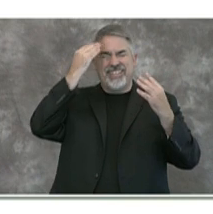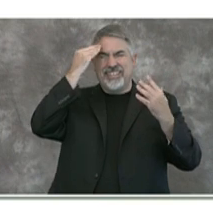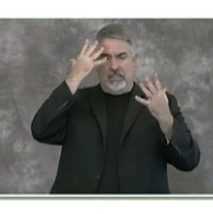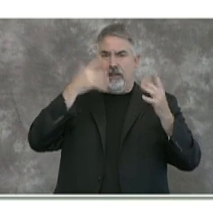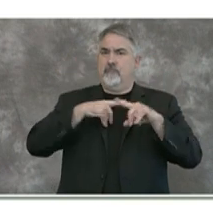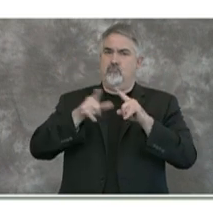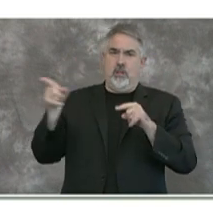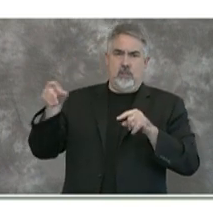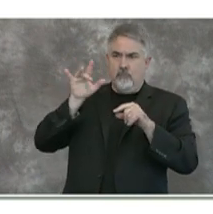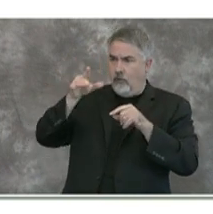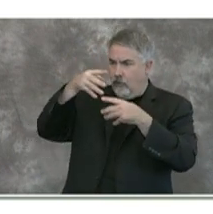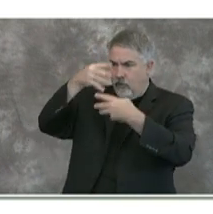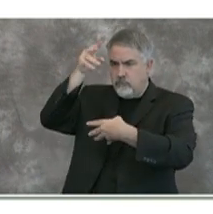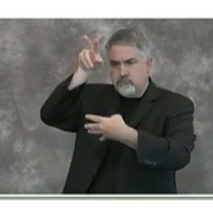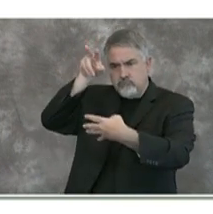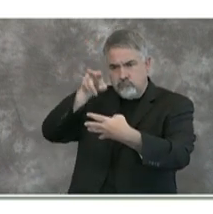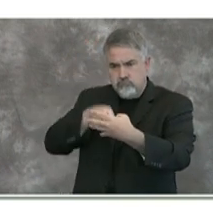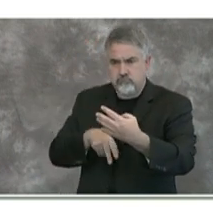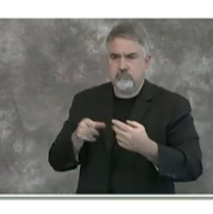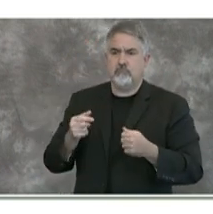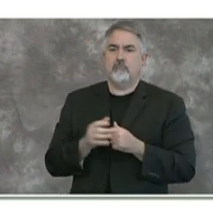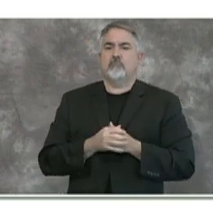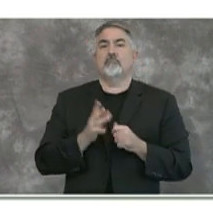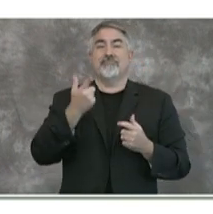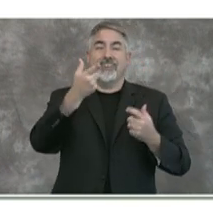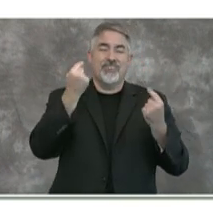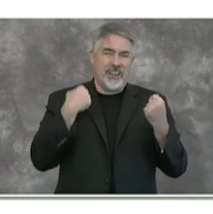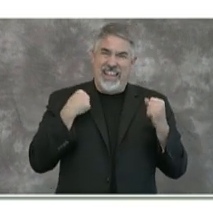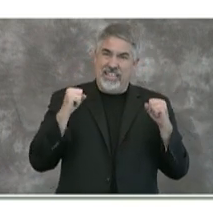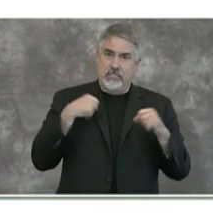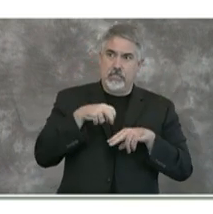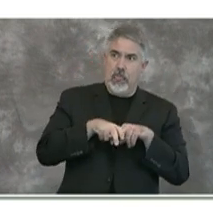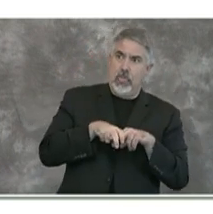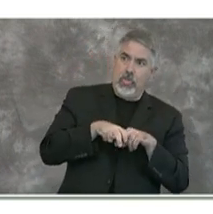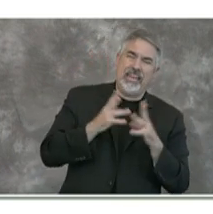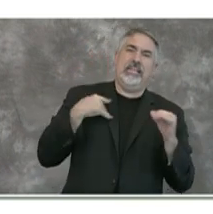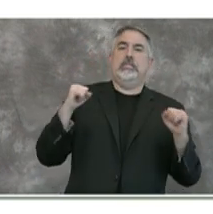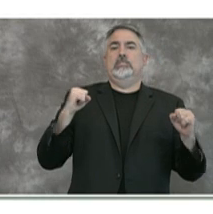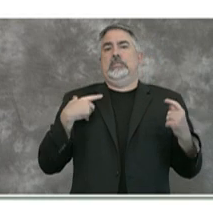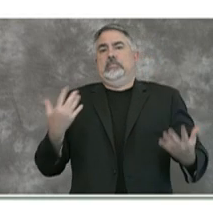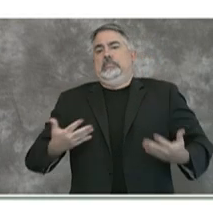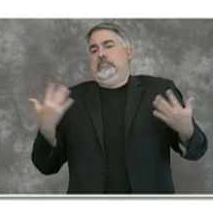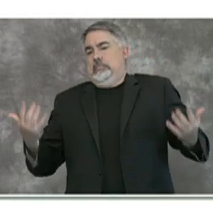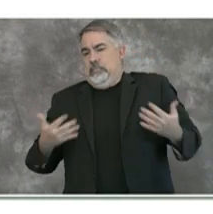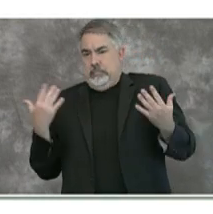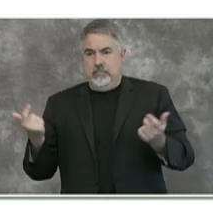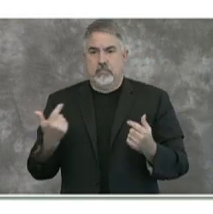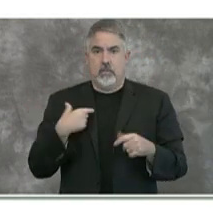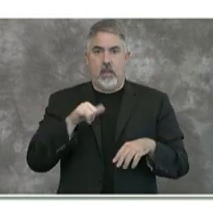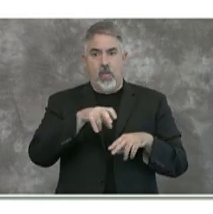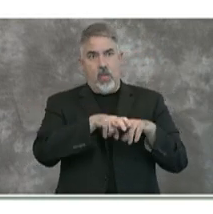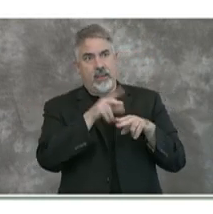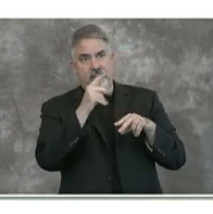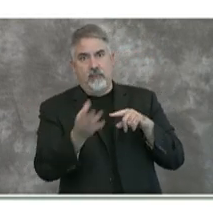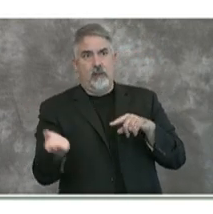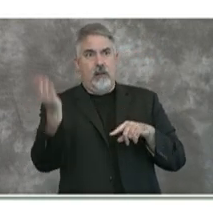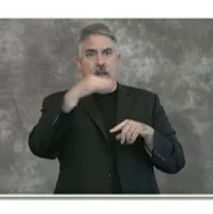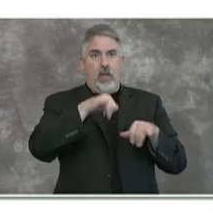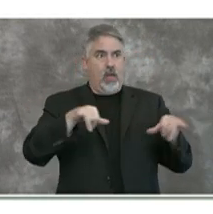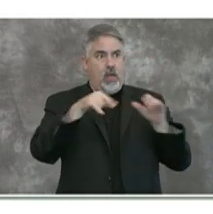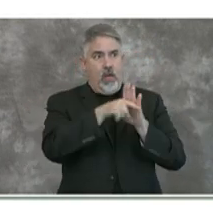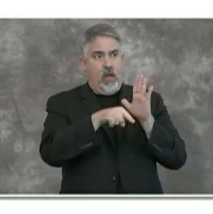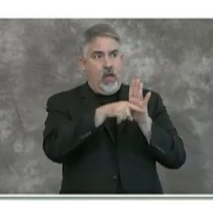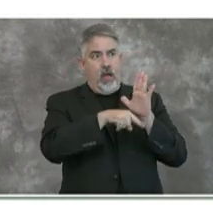a routine and exercising and taking a break from news, or limiting your source of news to more reliable sources, to some